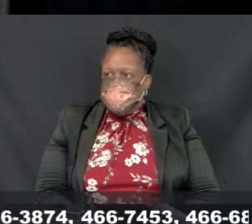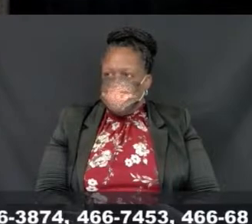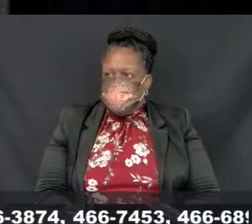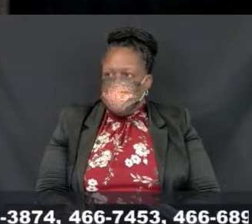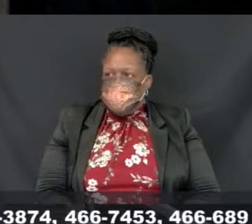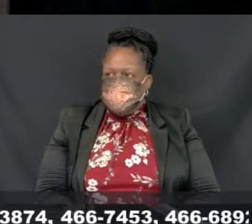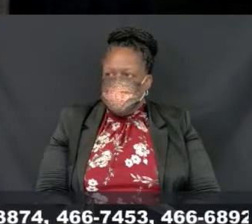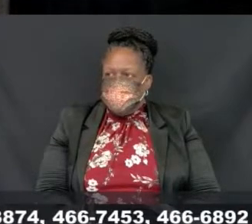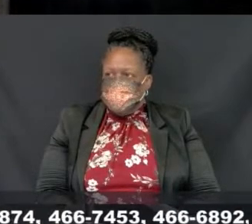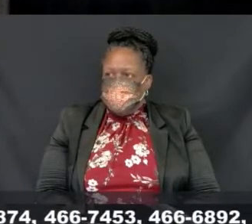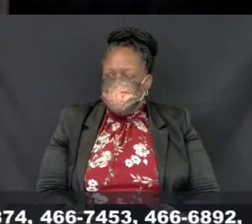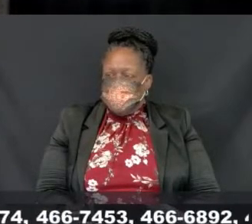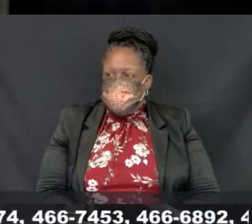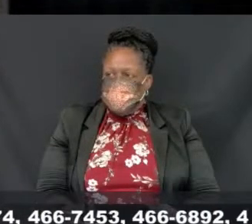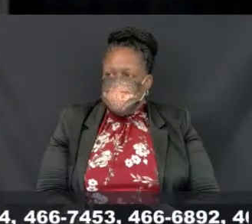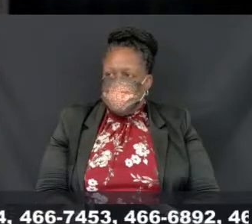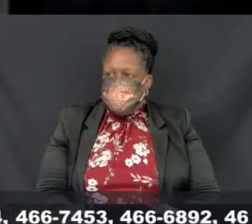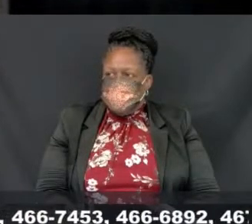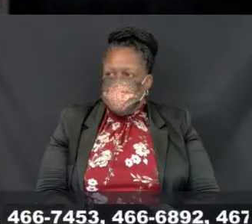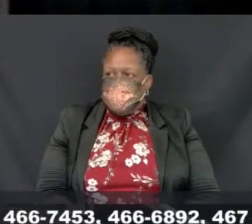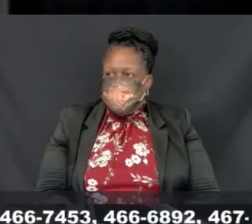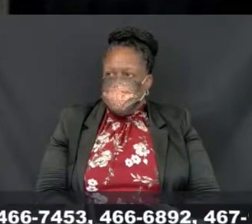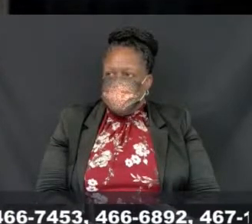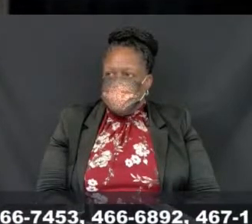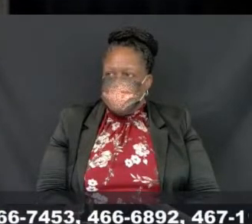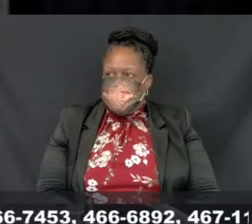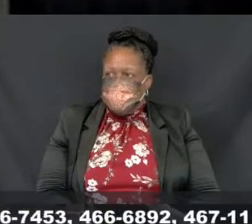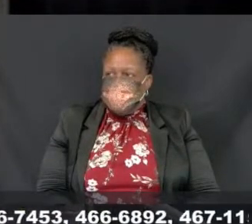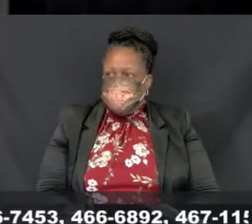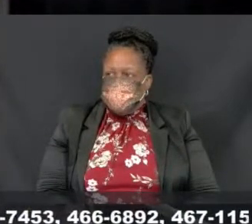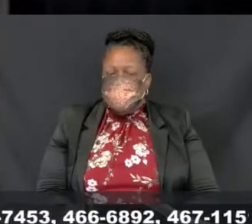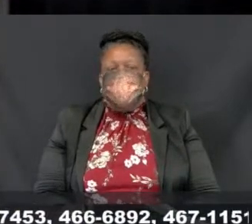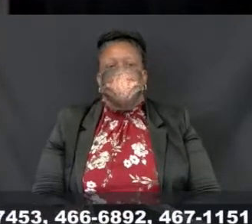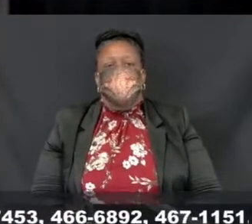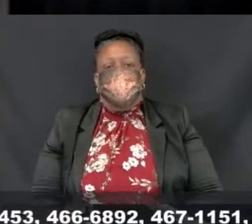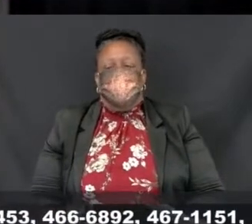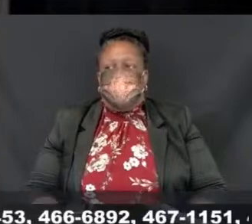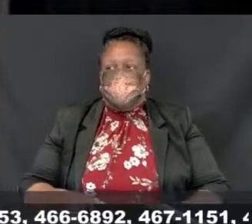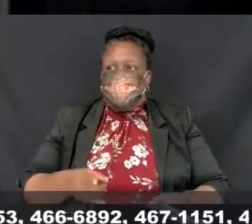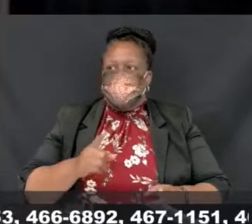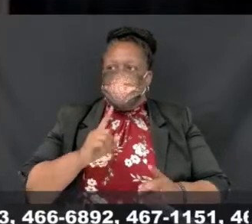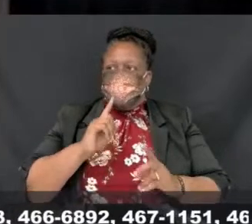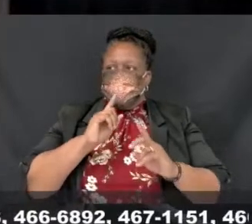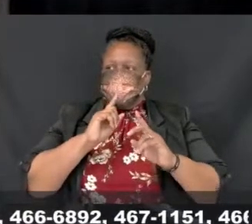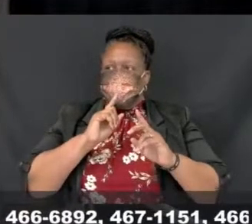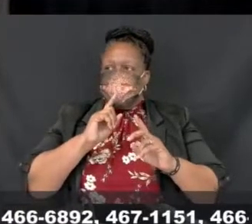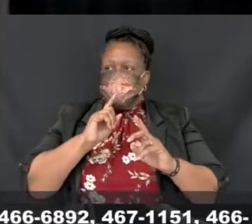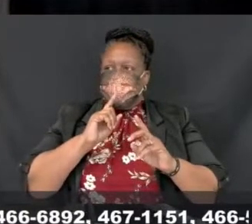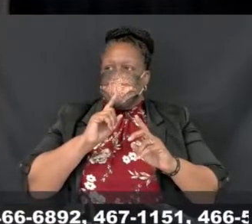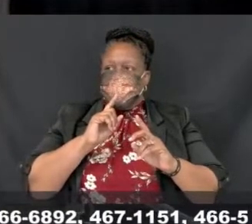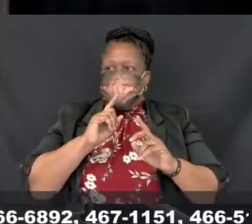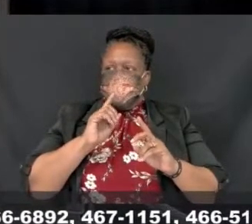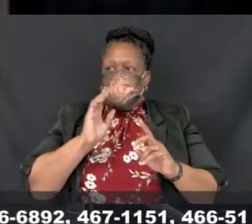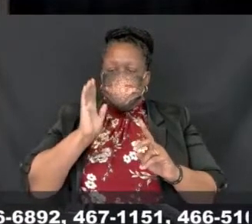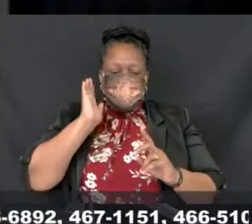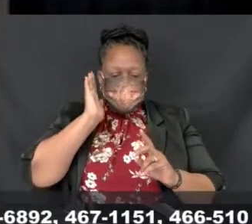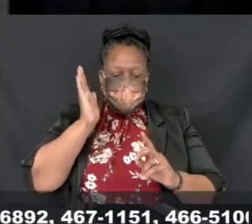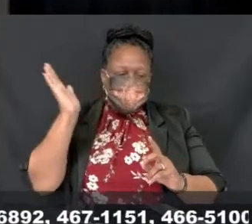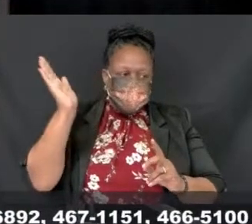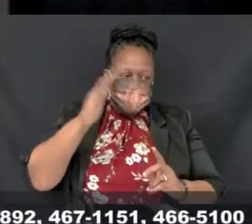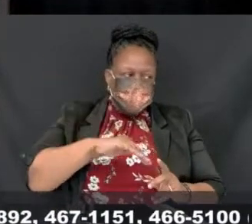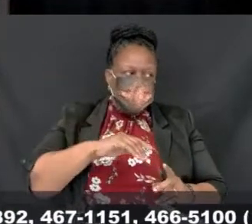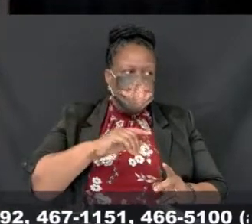ZIZ, and there will be many rebroadcast of it. But Mr. Phipps, you are invited to